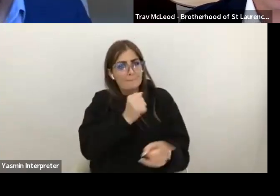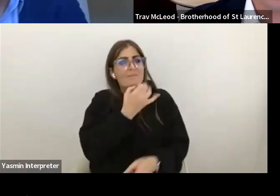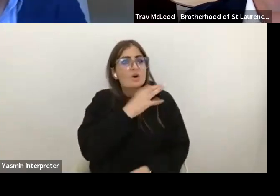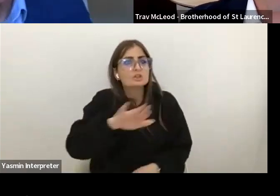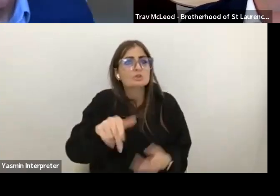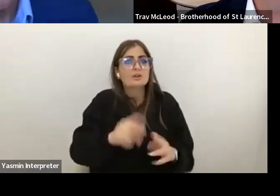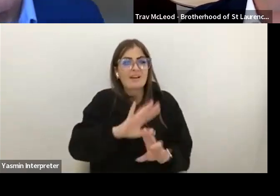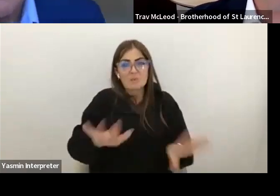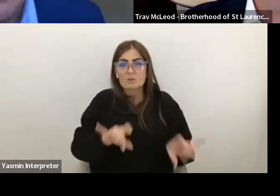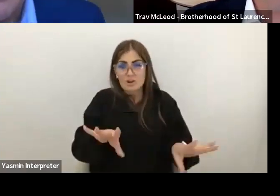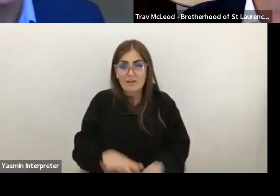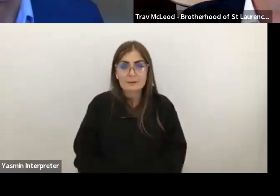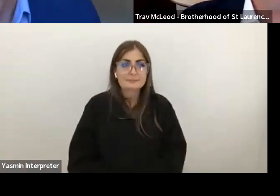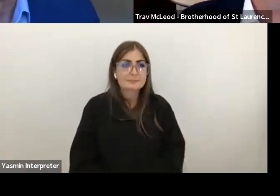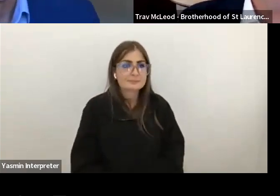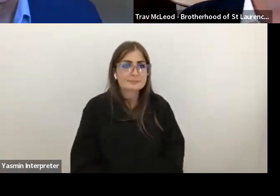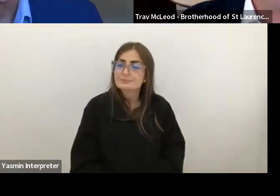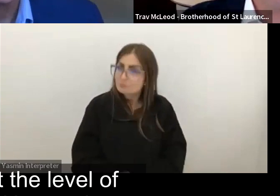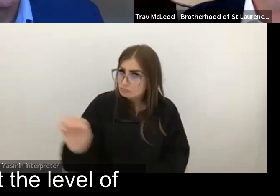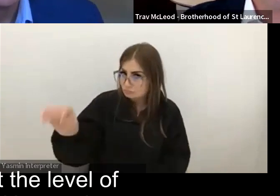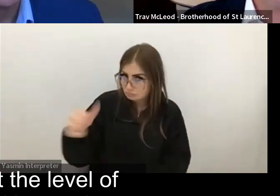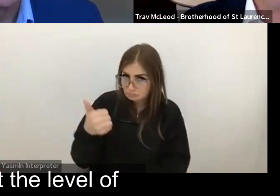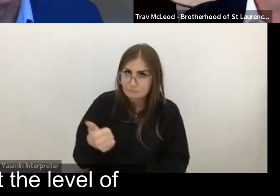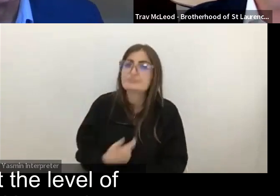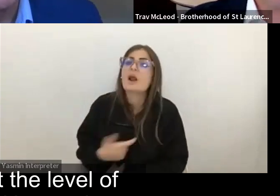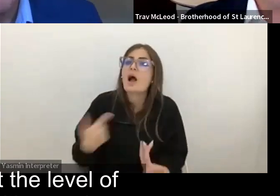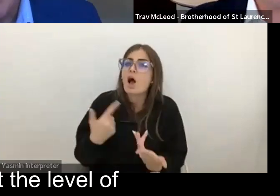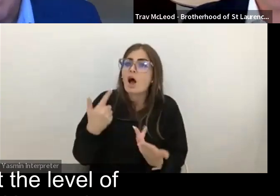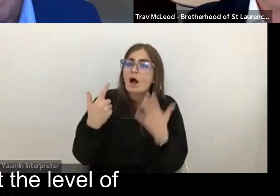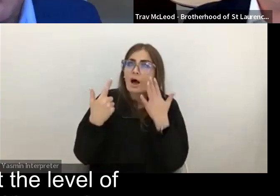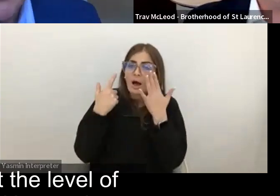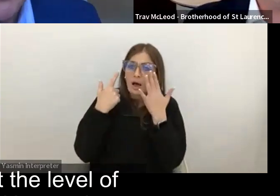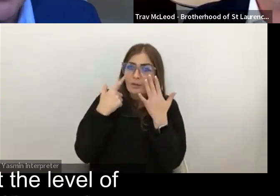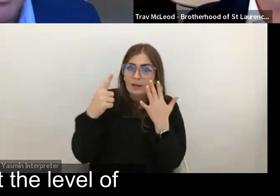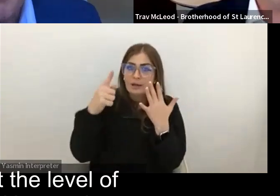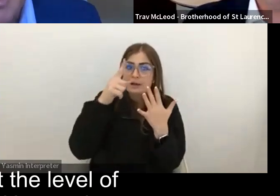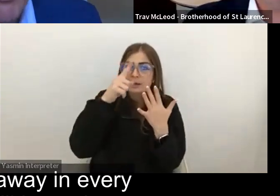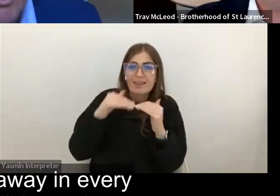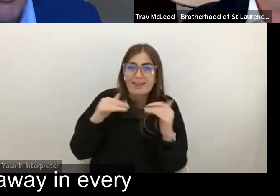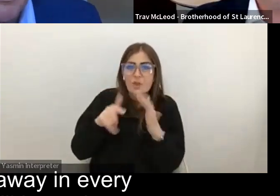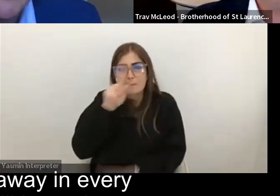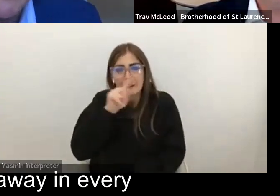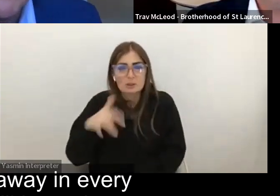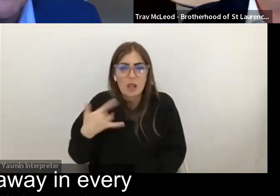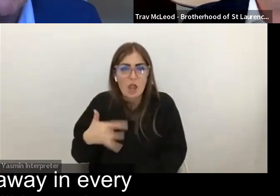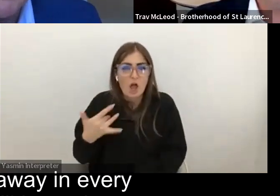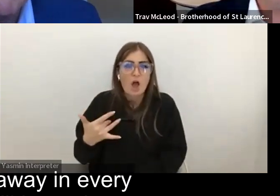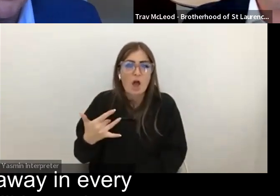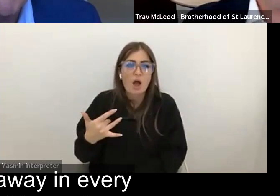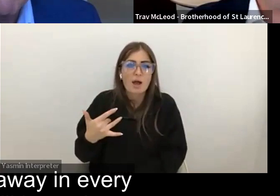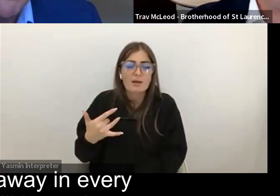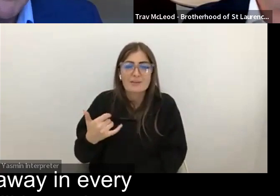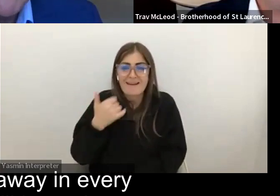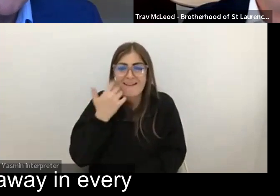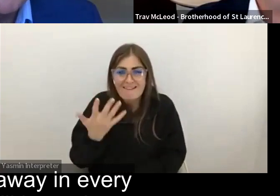and for the country. Yeah, thanks, Trav. I suppose at the level of people's lives, it's, a pram walk away in every